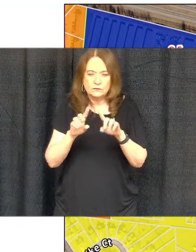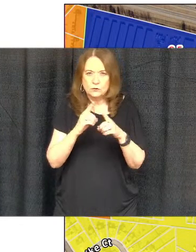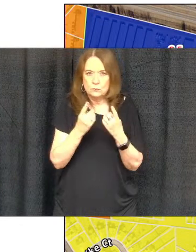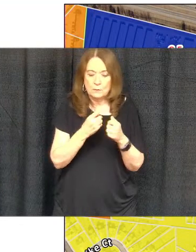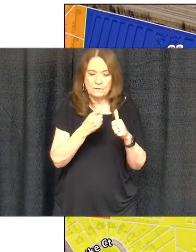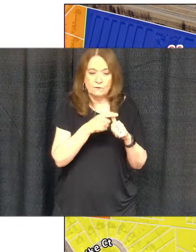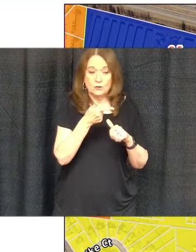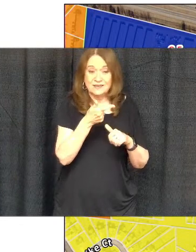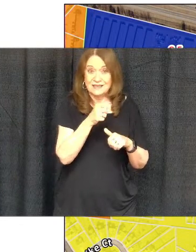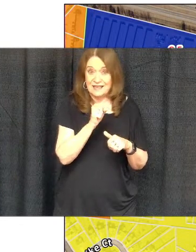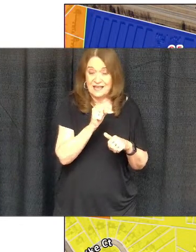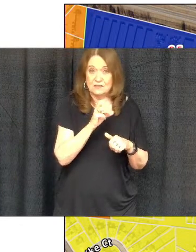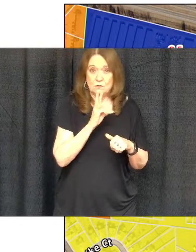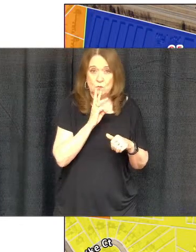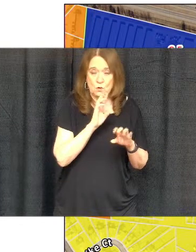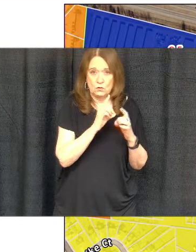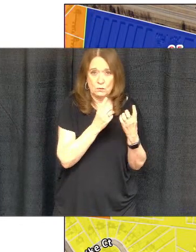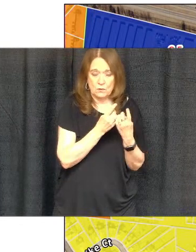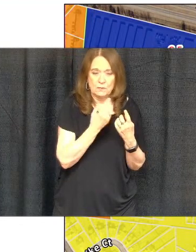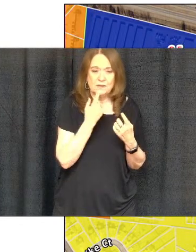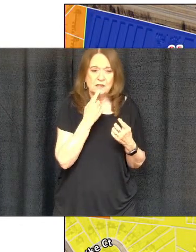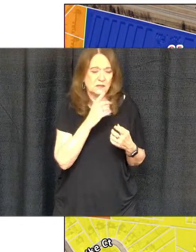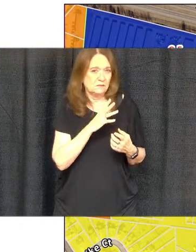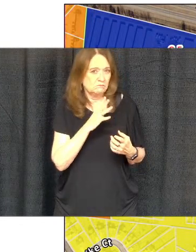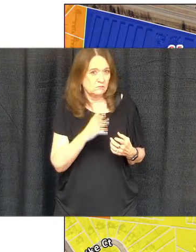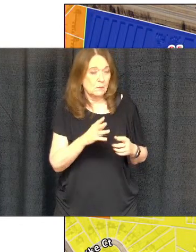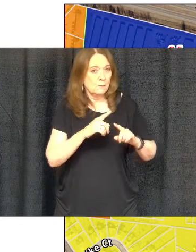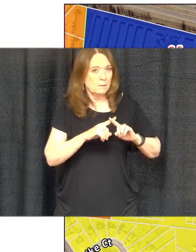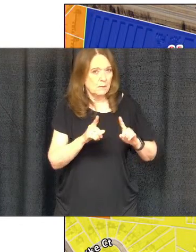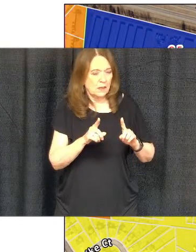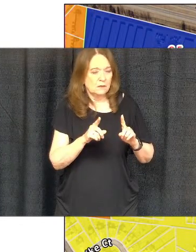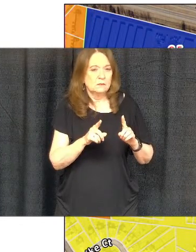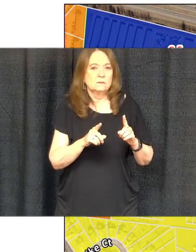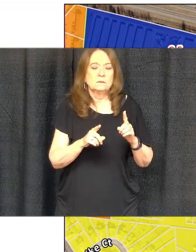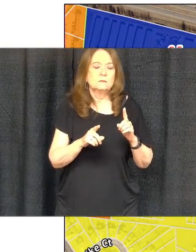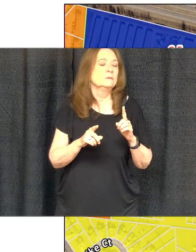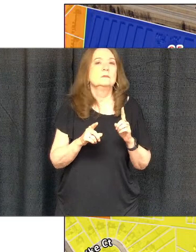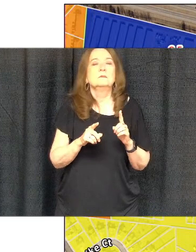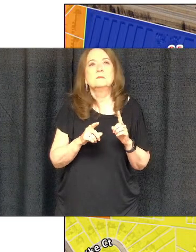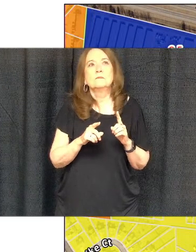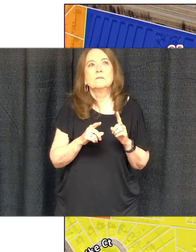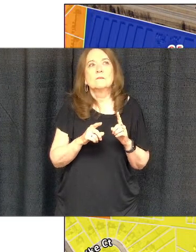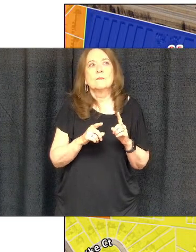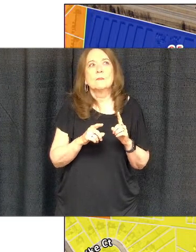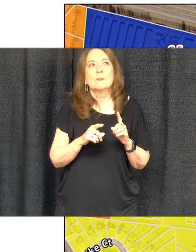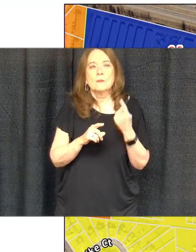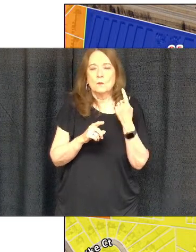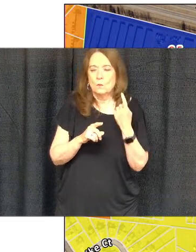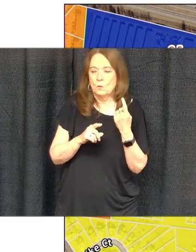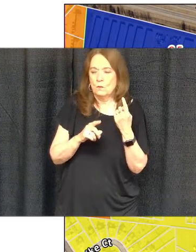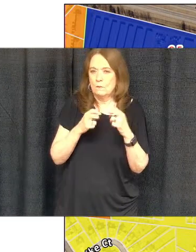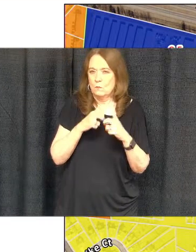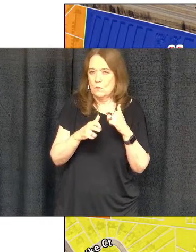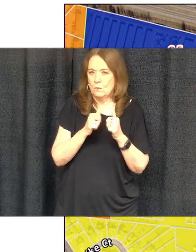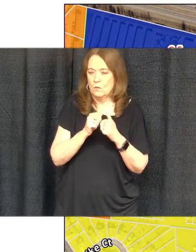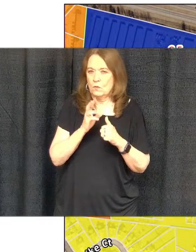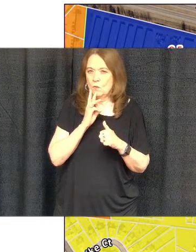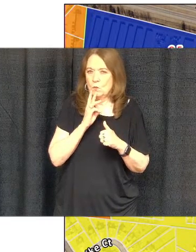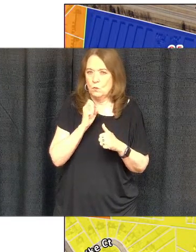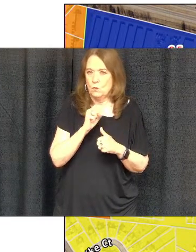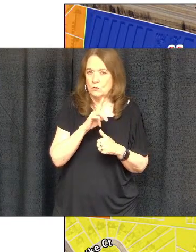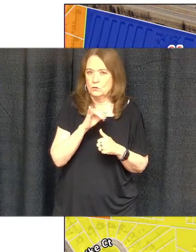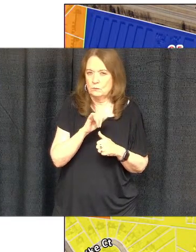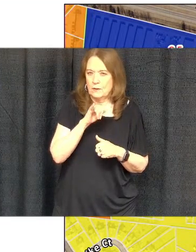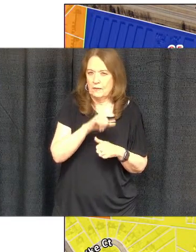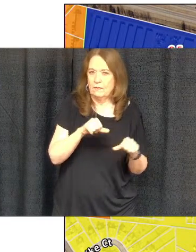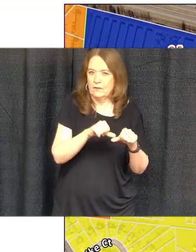from Gas and Water. They said it's okay, however, a known issue relative to the water supply exists in the